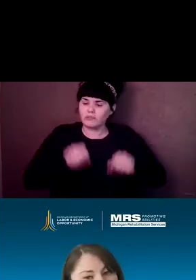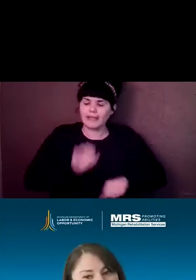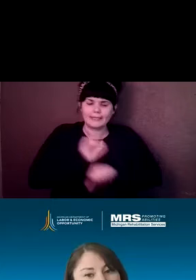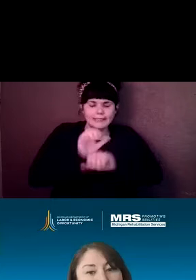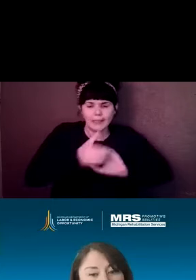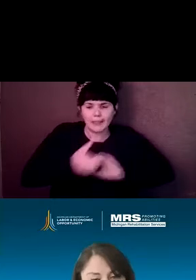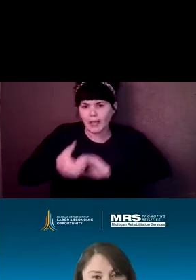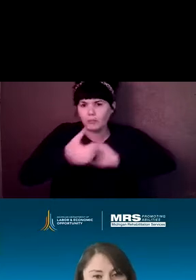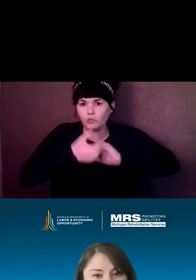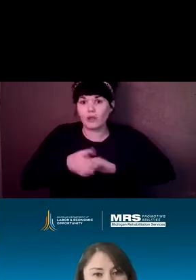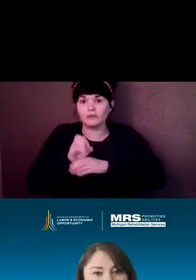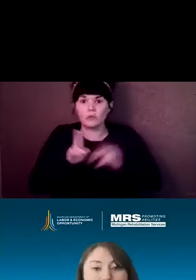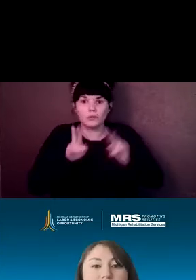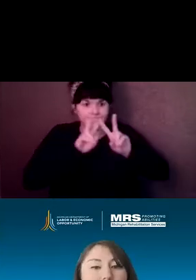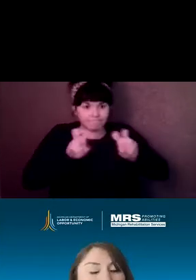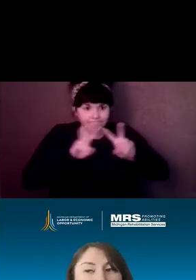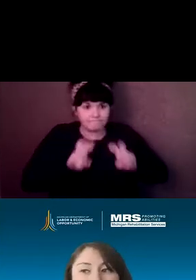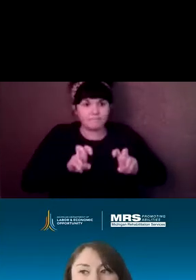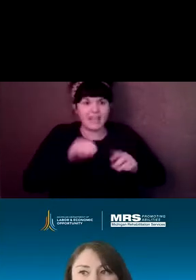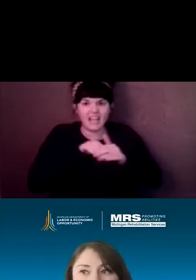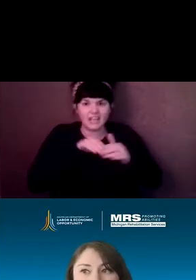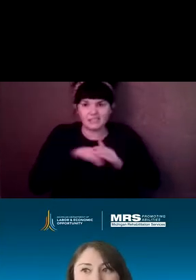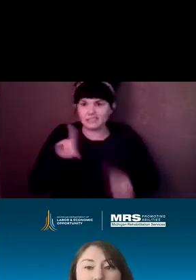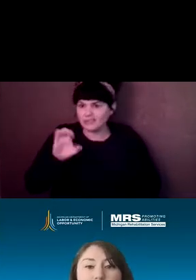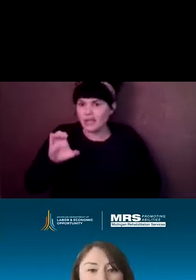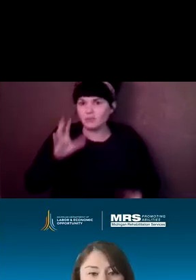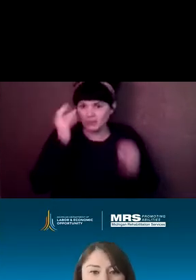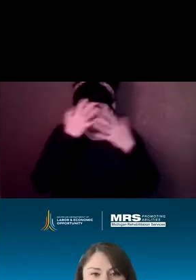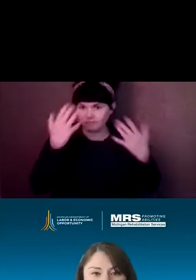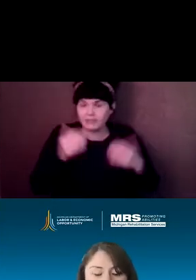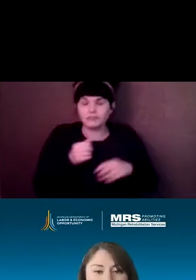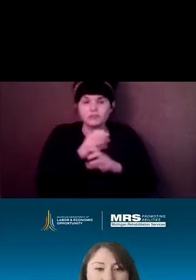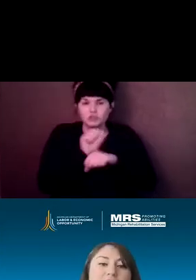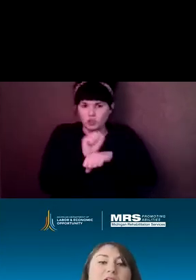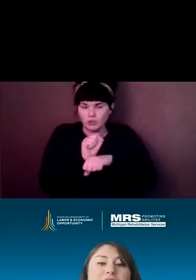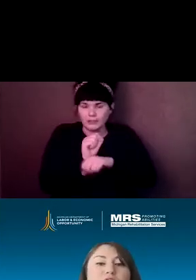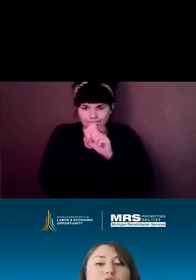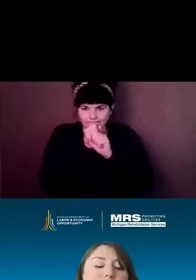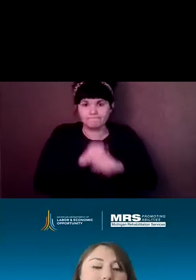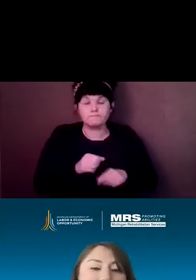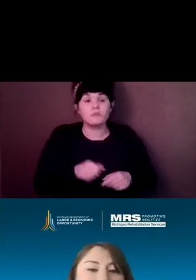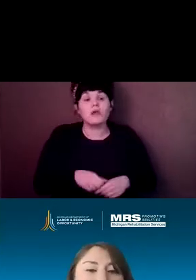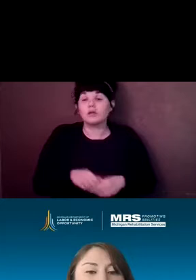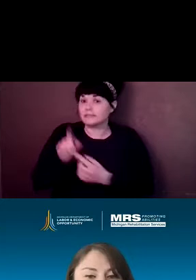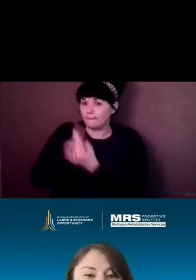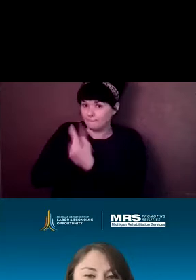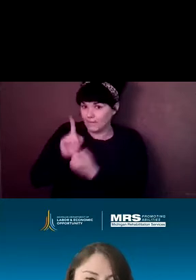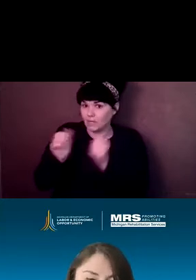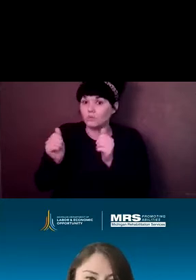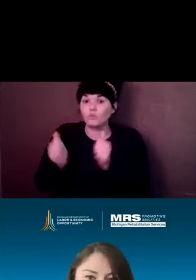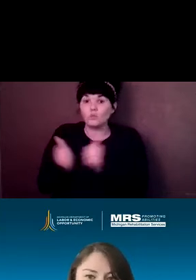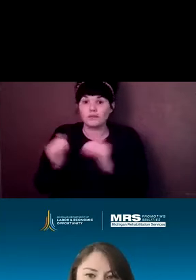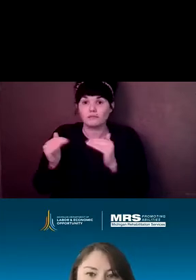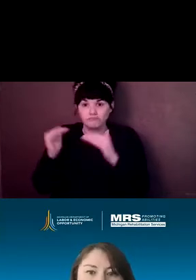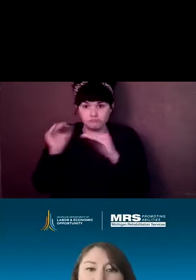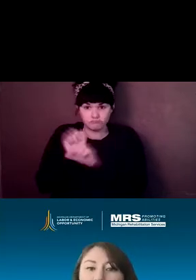or documents securely, to meet with clients or colleagues, and for training and career